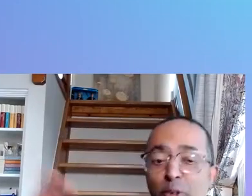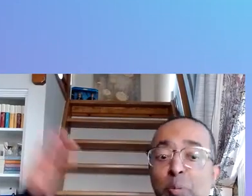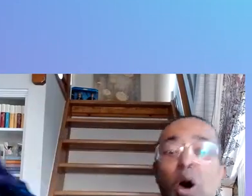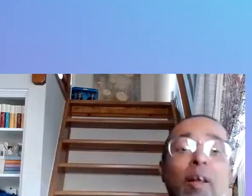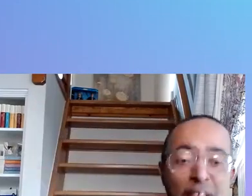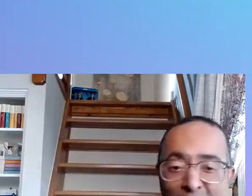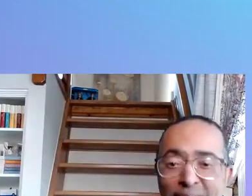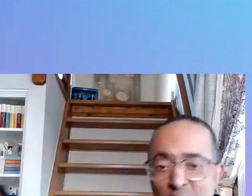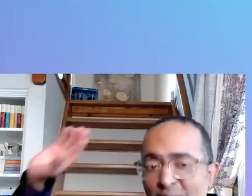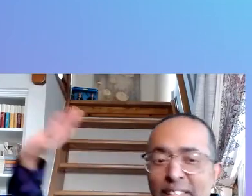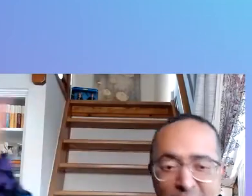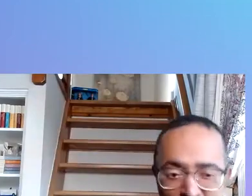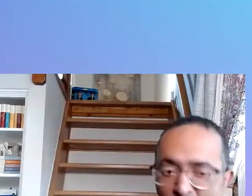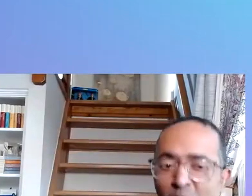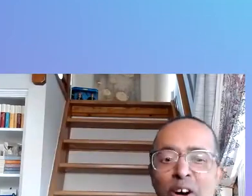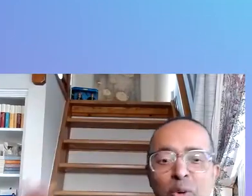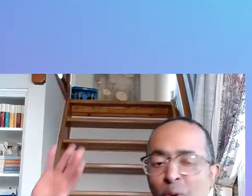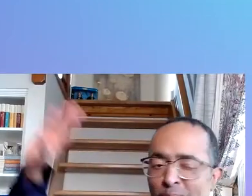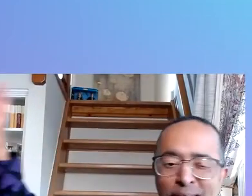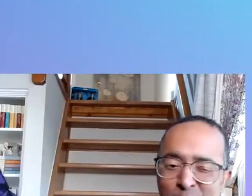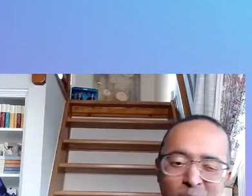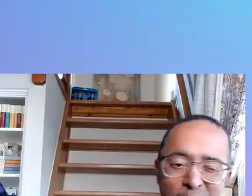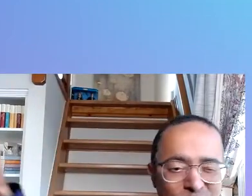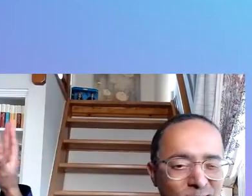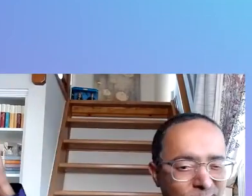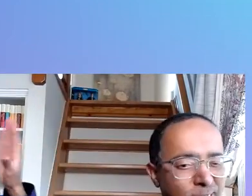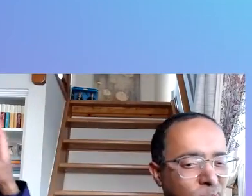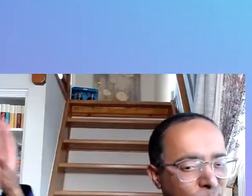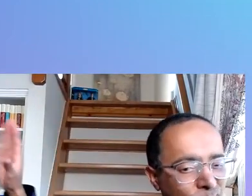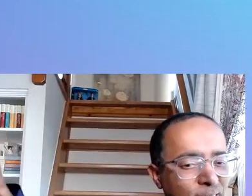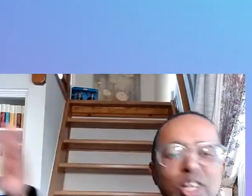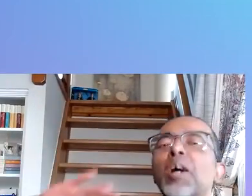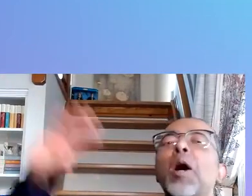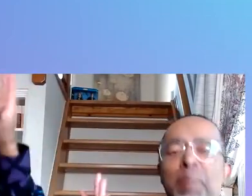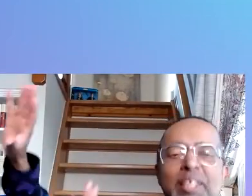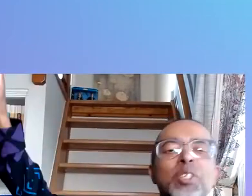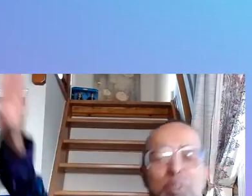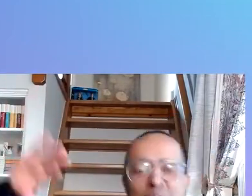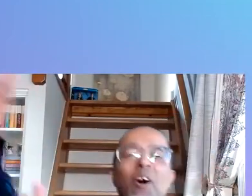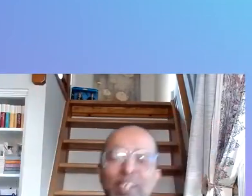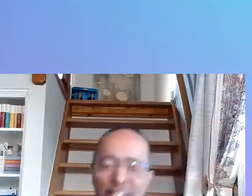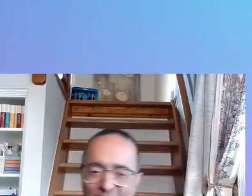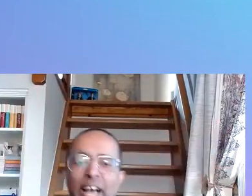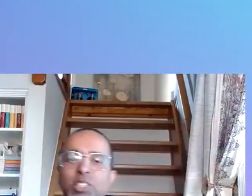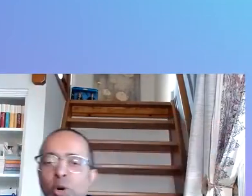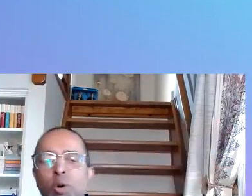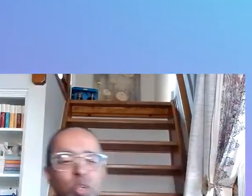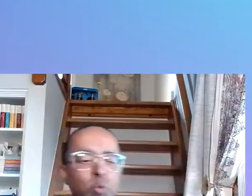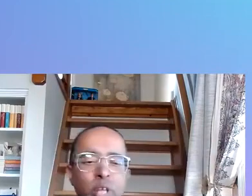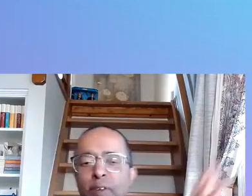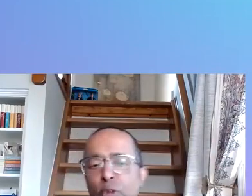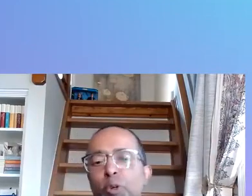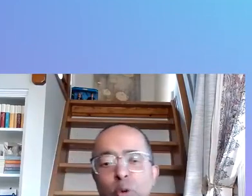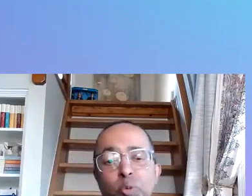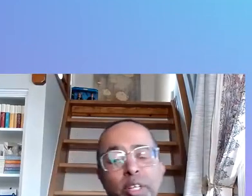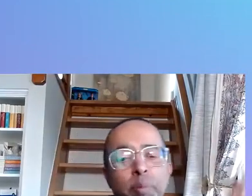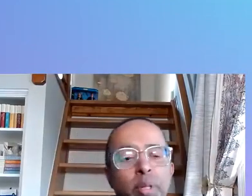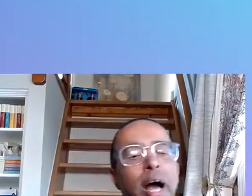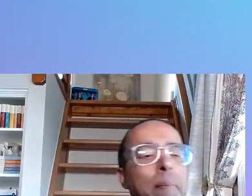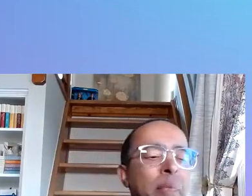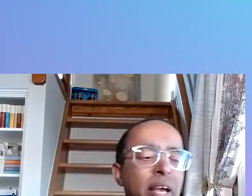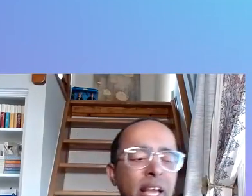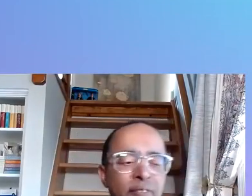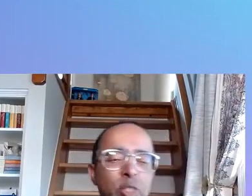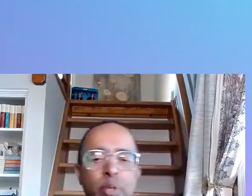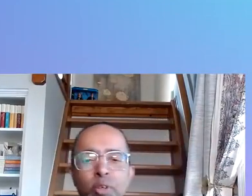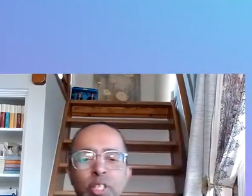issue that goes beyond that into like HR or like even beyond HR because you can't always trust HR. But this is beyond that. So none of those will really